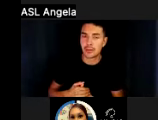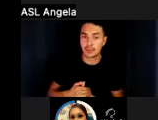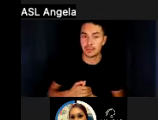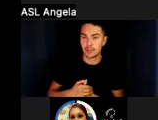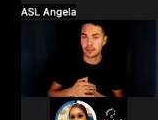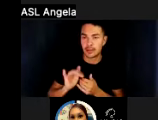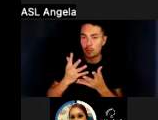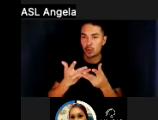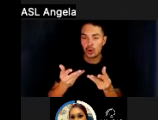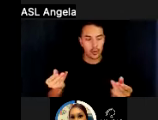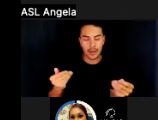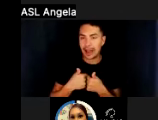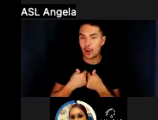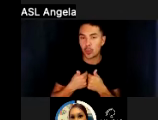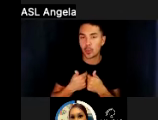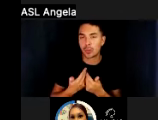way.